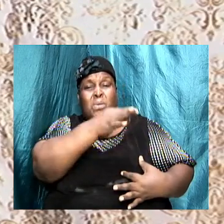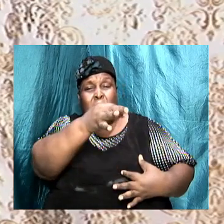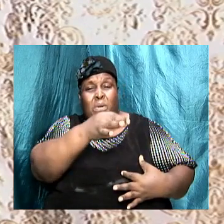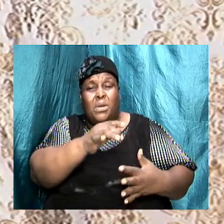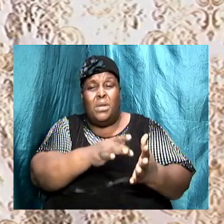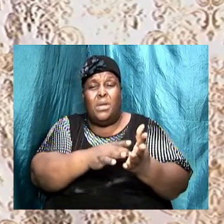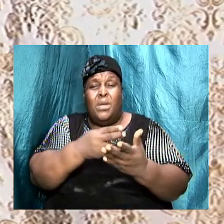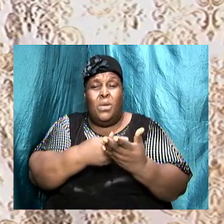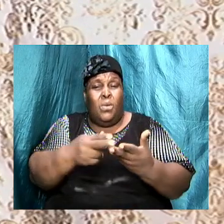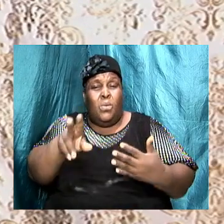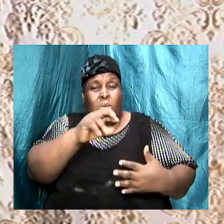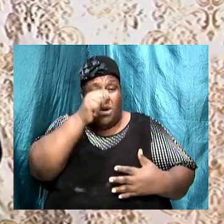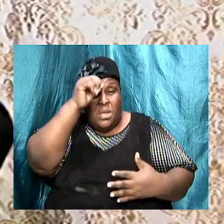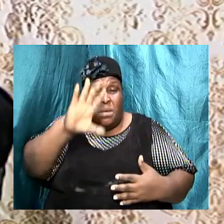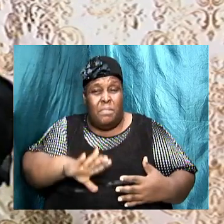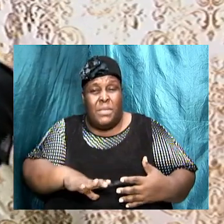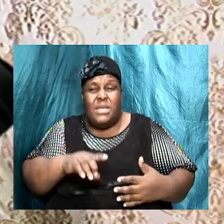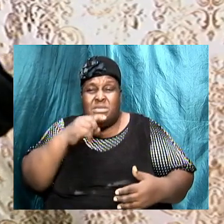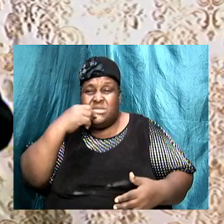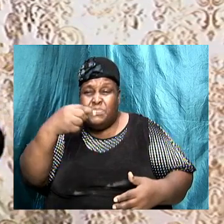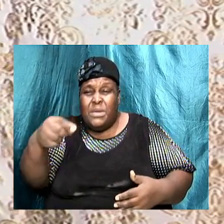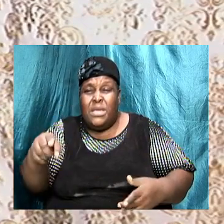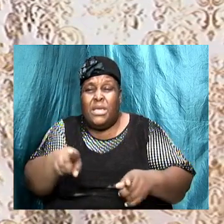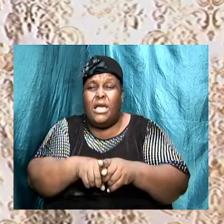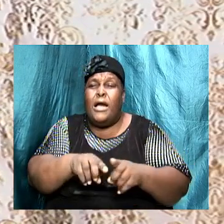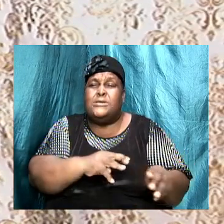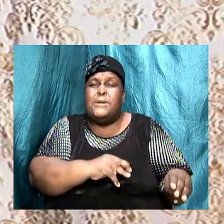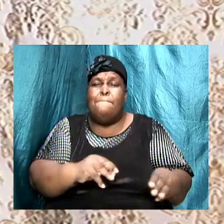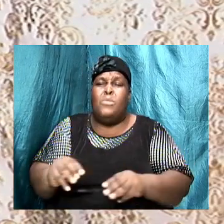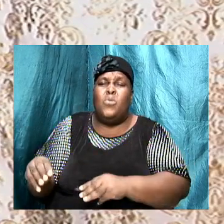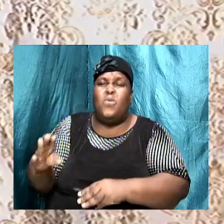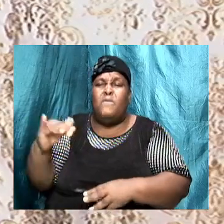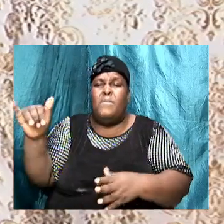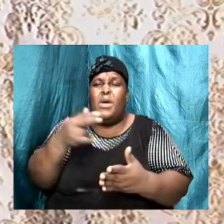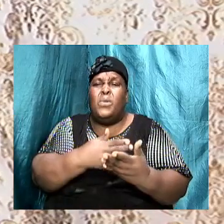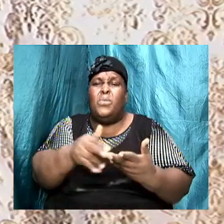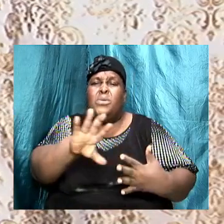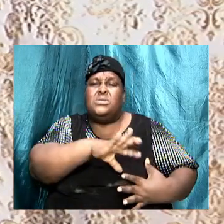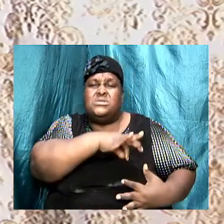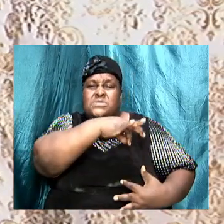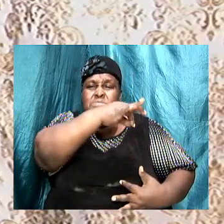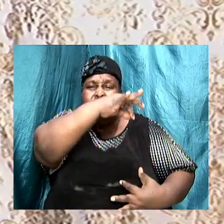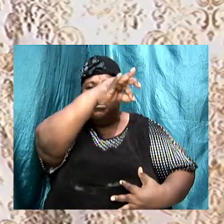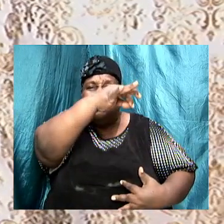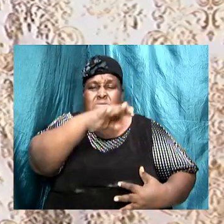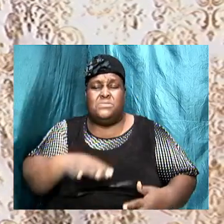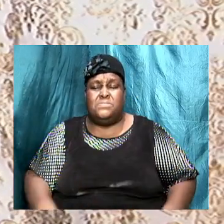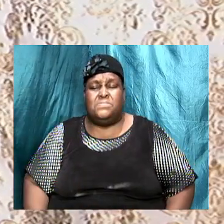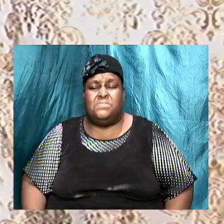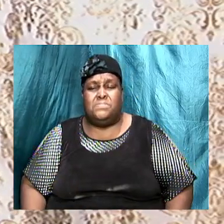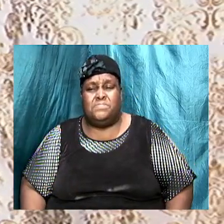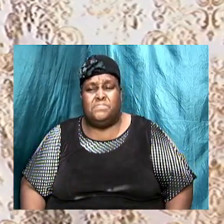God spake as they were moved upon by the Holy Ghost.